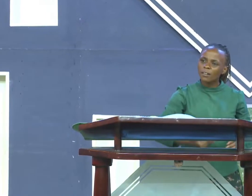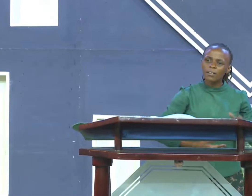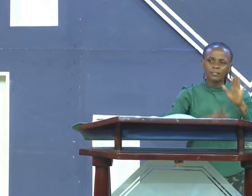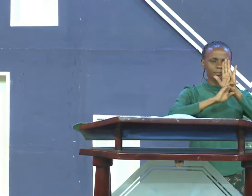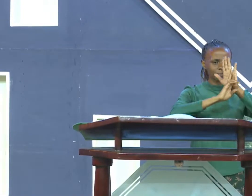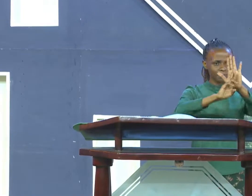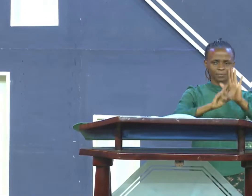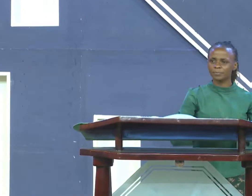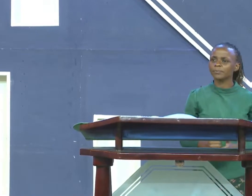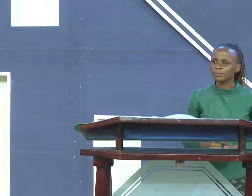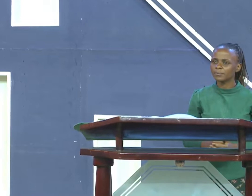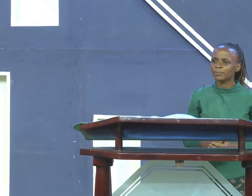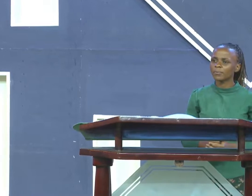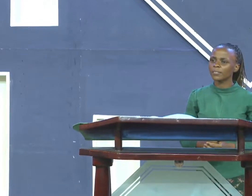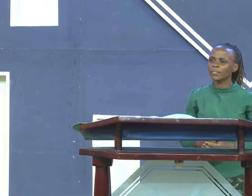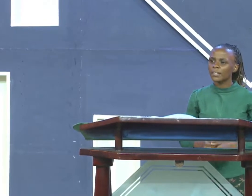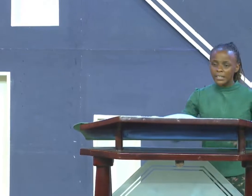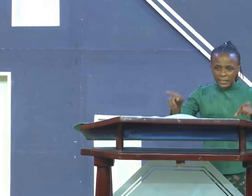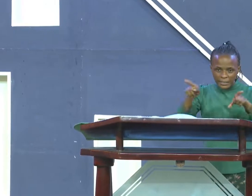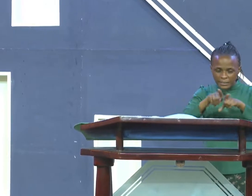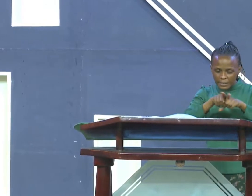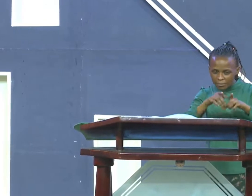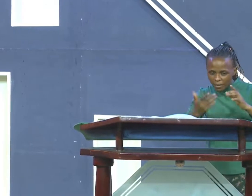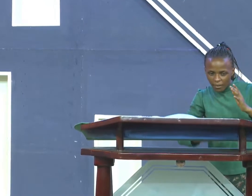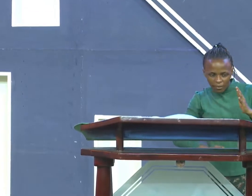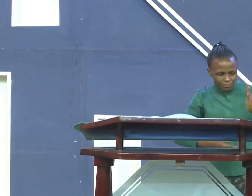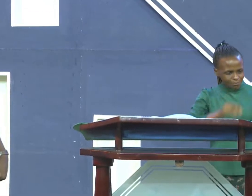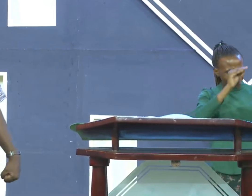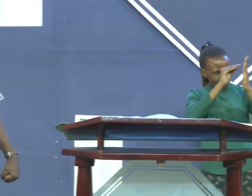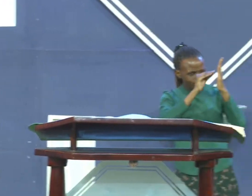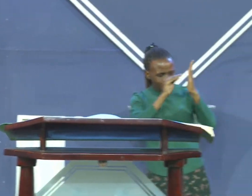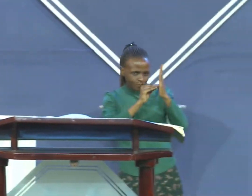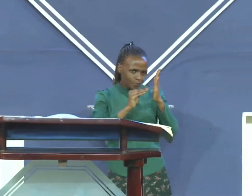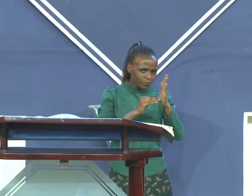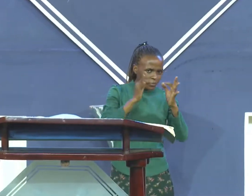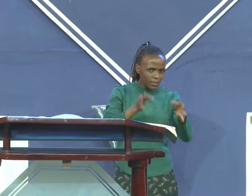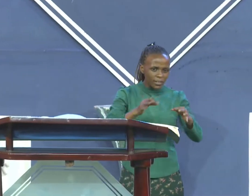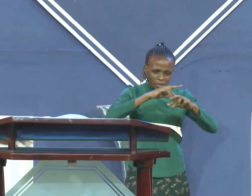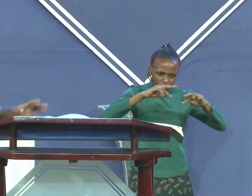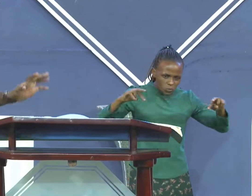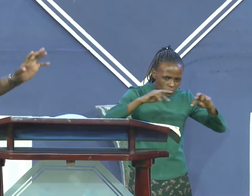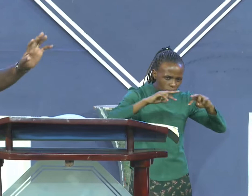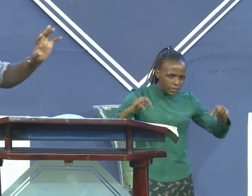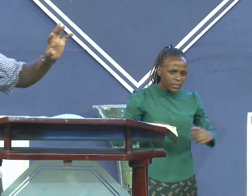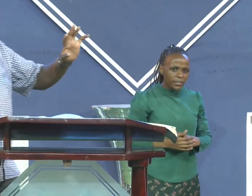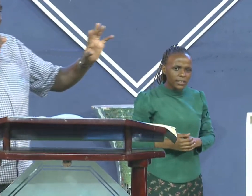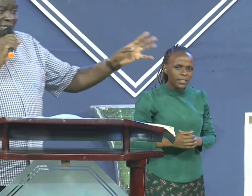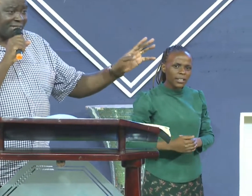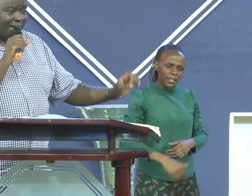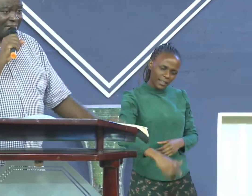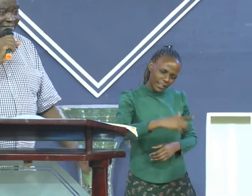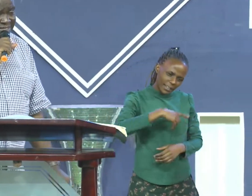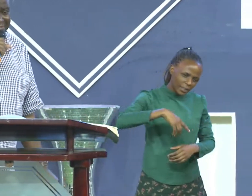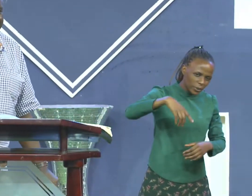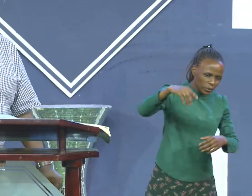representative. And they had a checklist with them to go and check out the